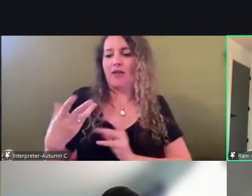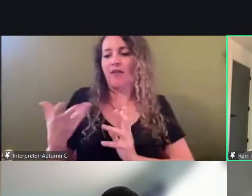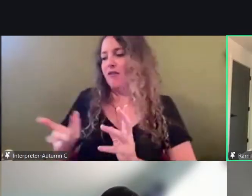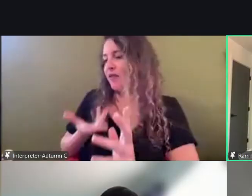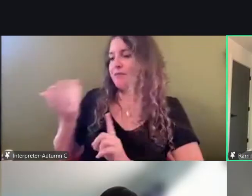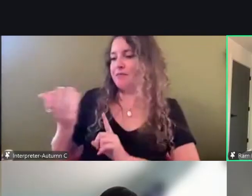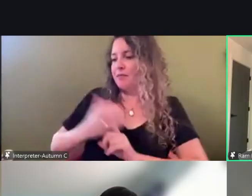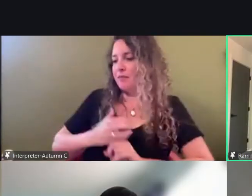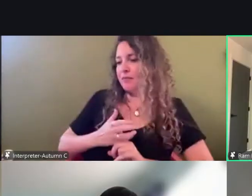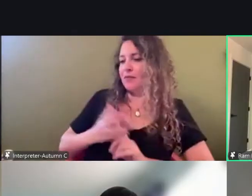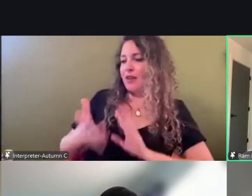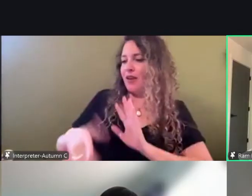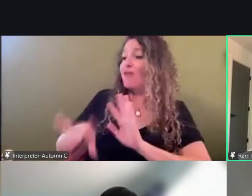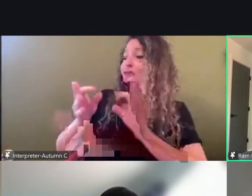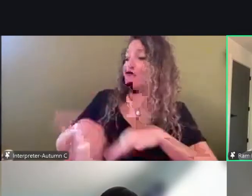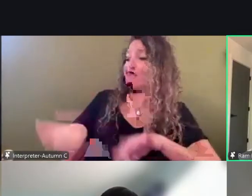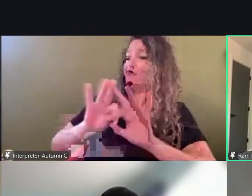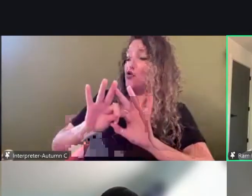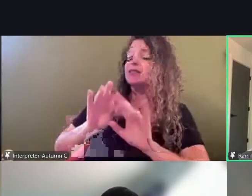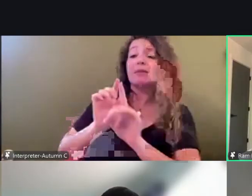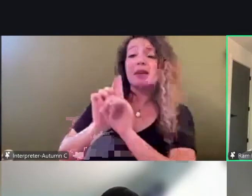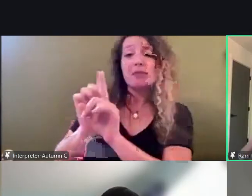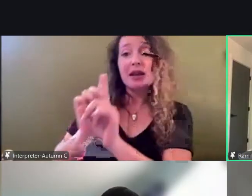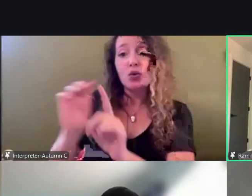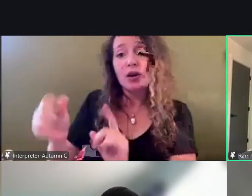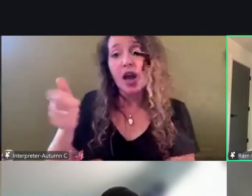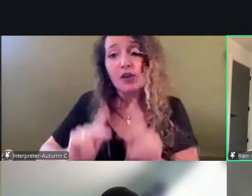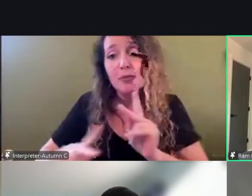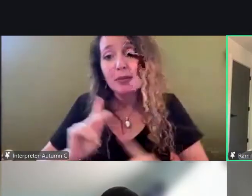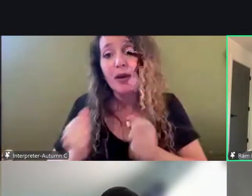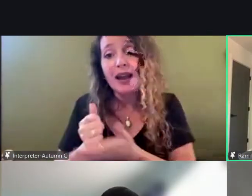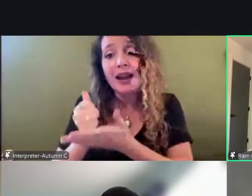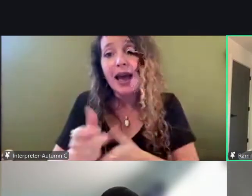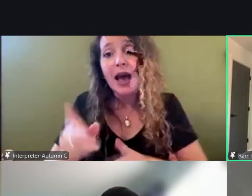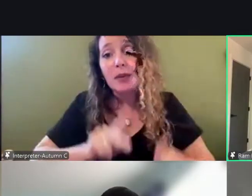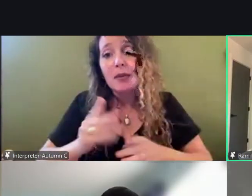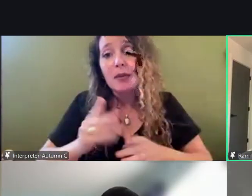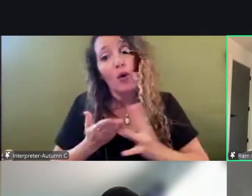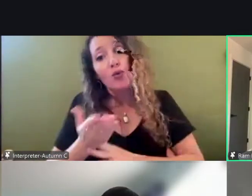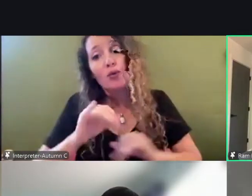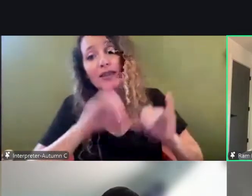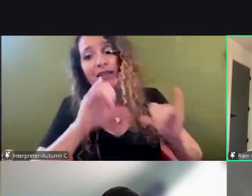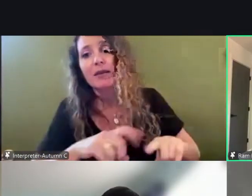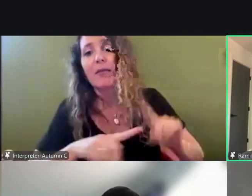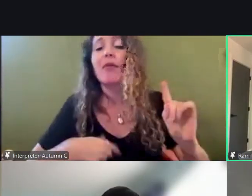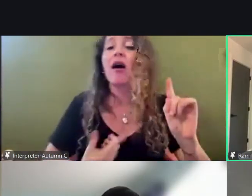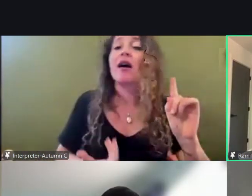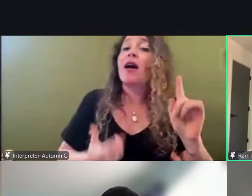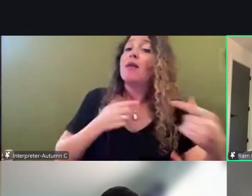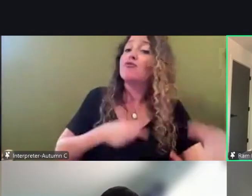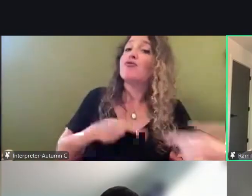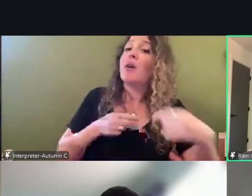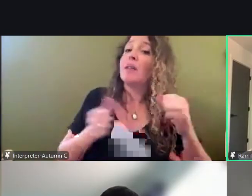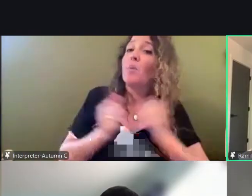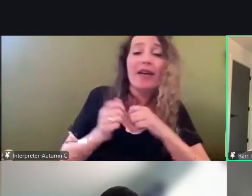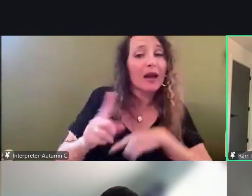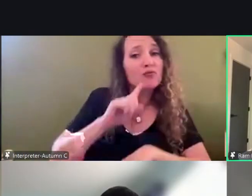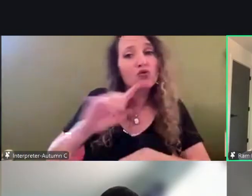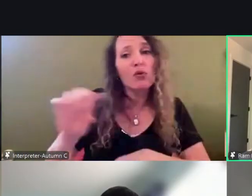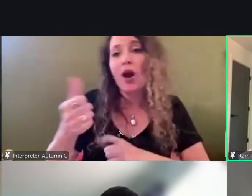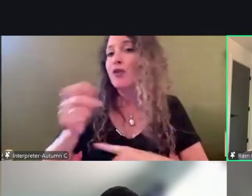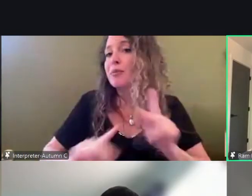of finding the importance in being a mentor to others and helping people through the system. But what I am struggling with, and I'm sure others